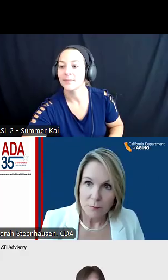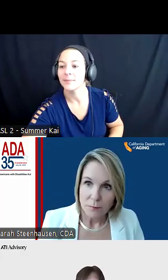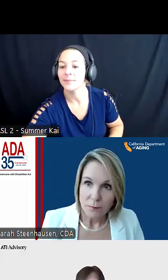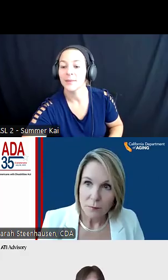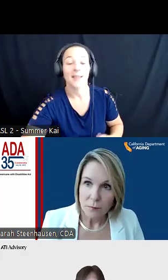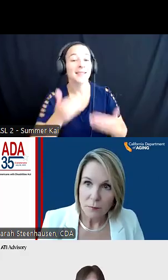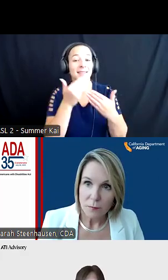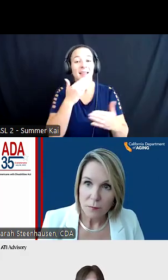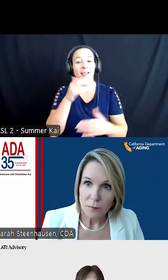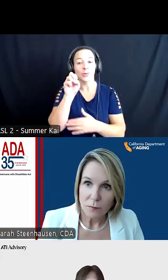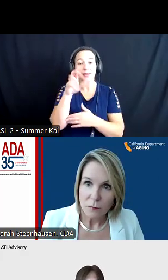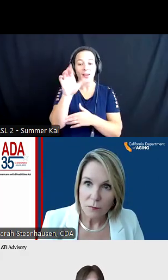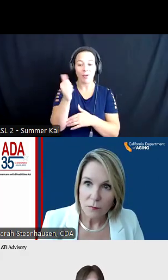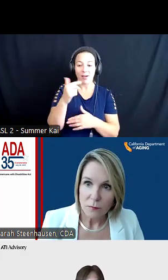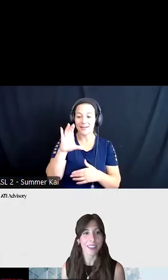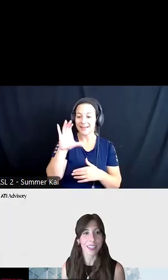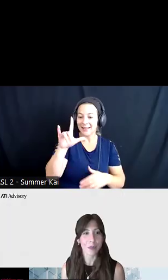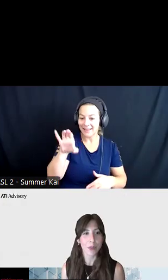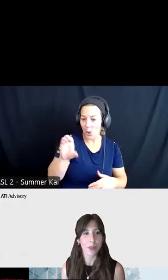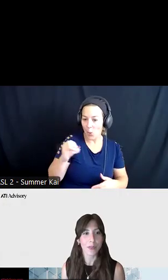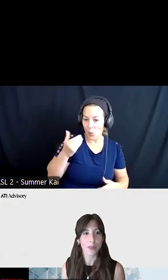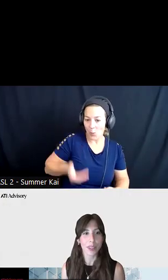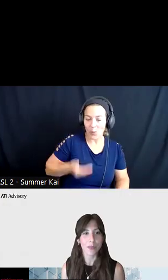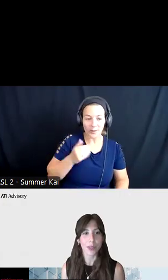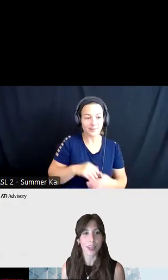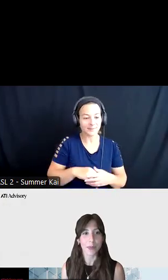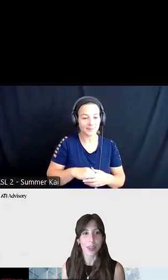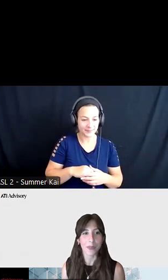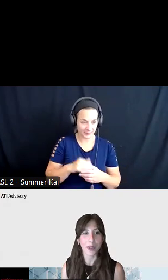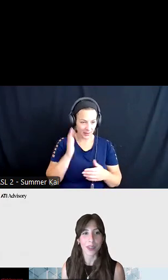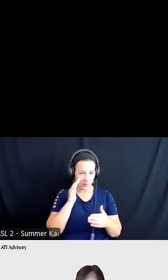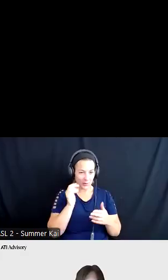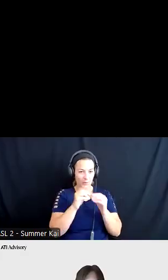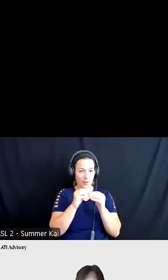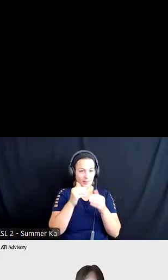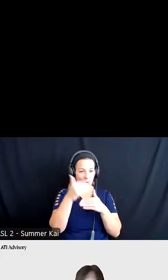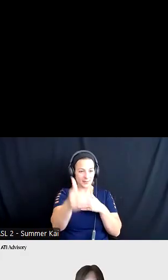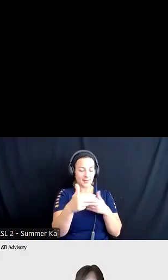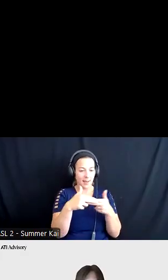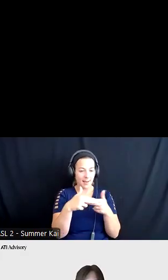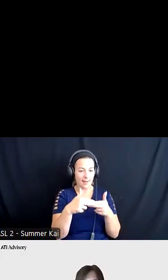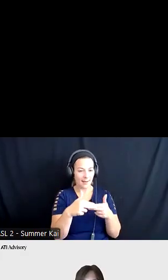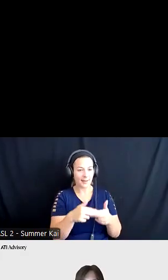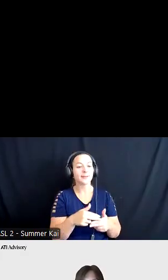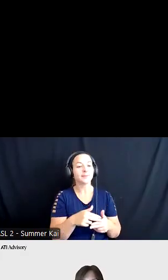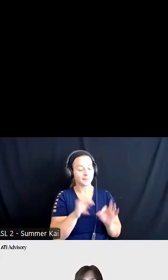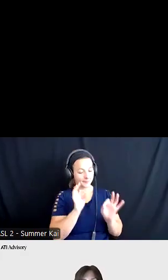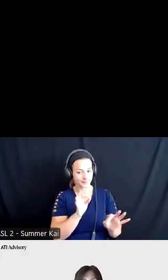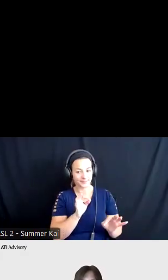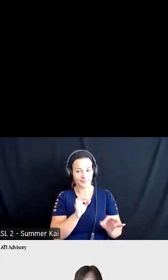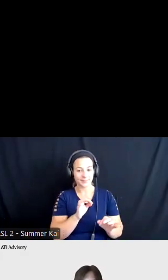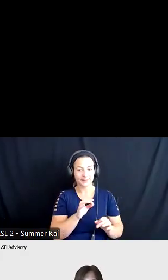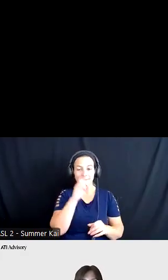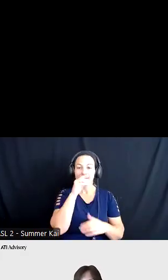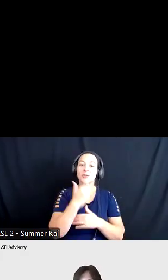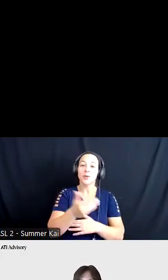If we could go ahead to next, let's move one forward. There we go. Well,